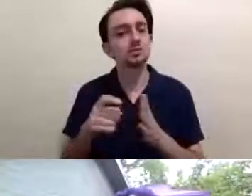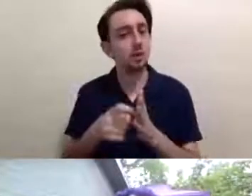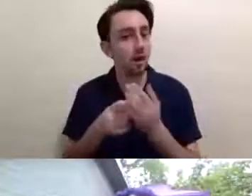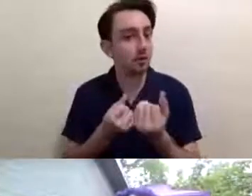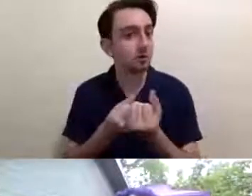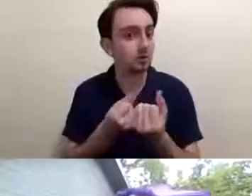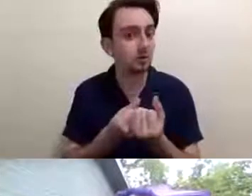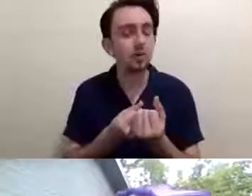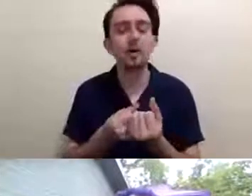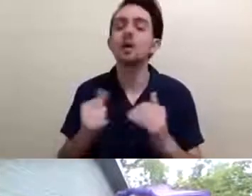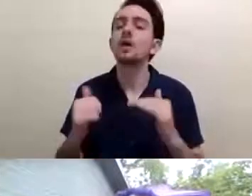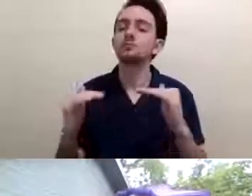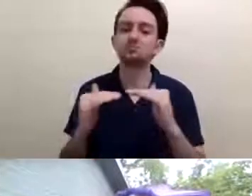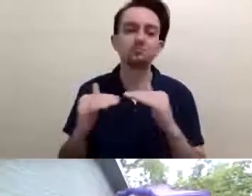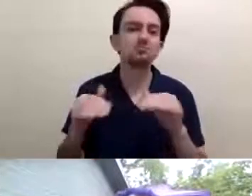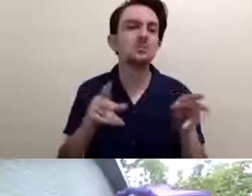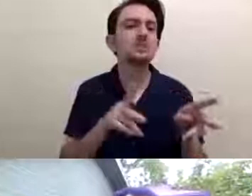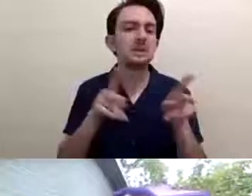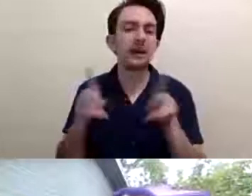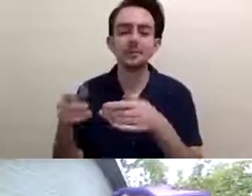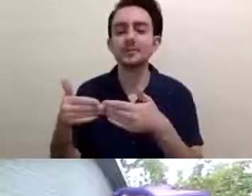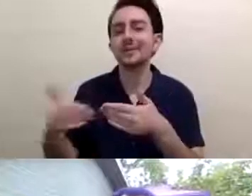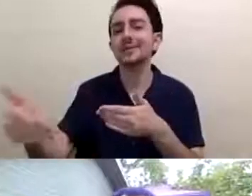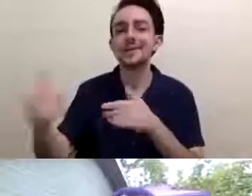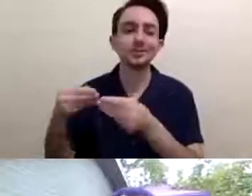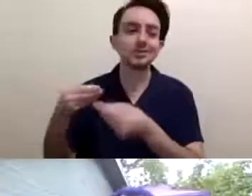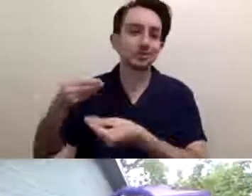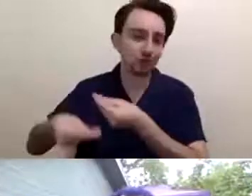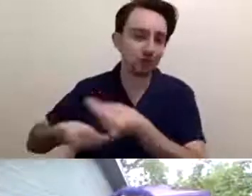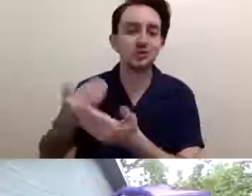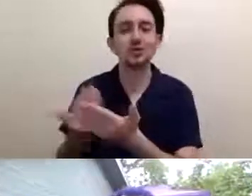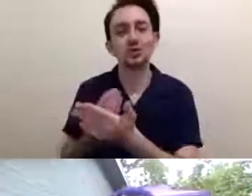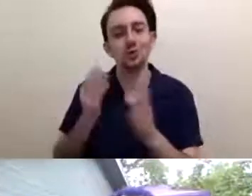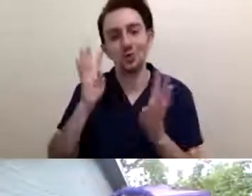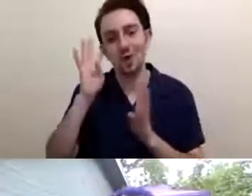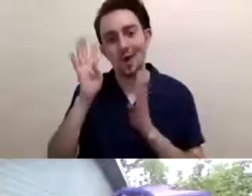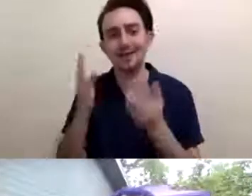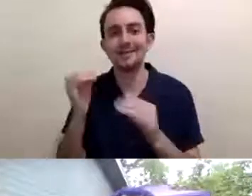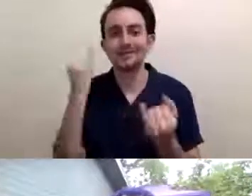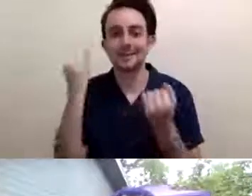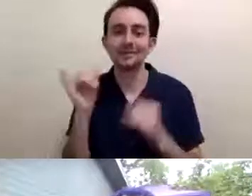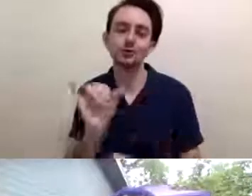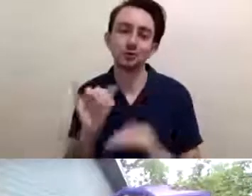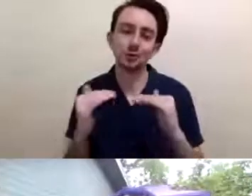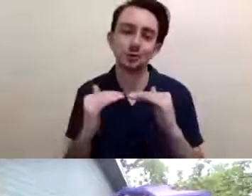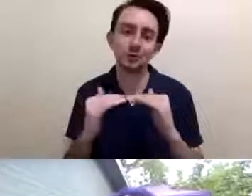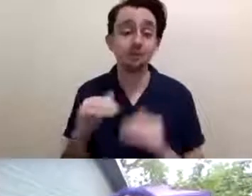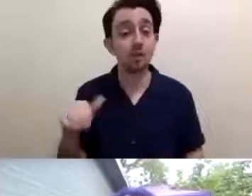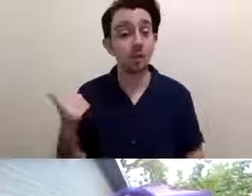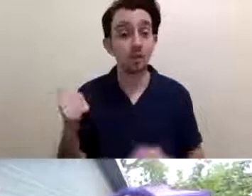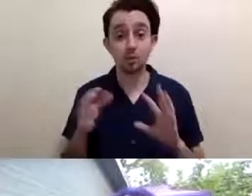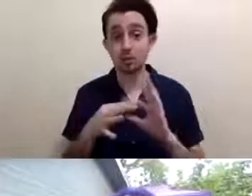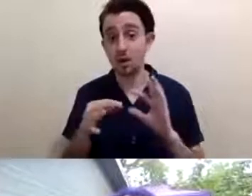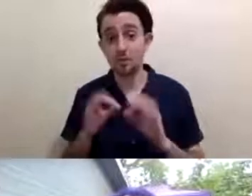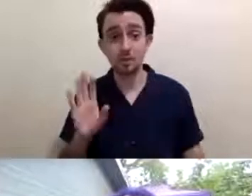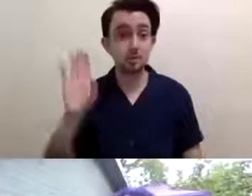generation. Do we have any comments from the co-chairs or anyone else want to chime in?